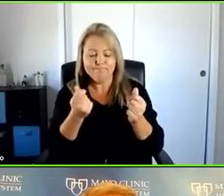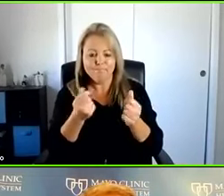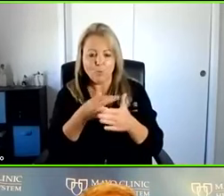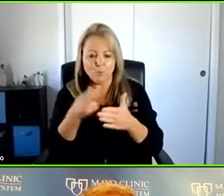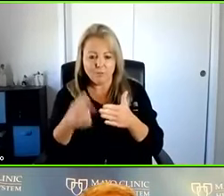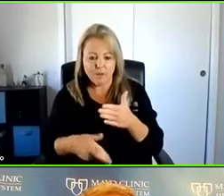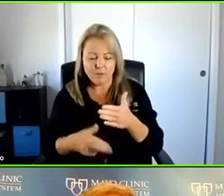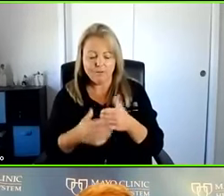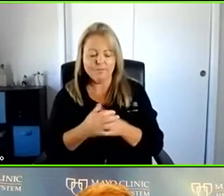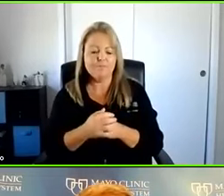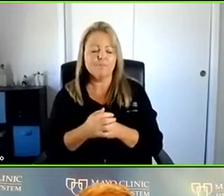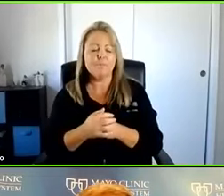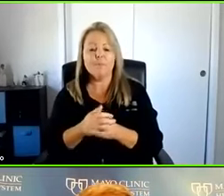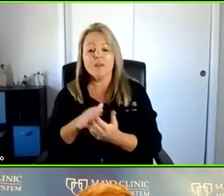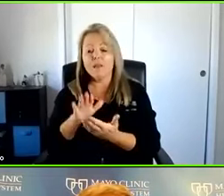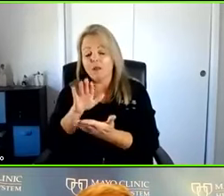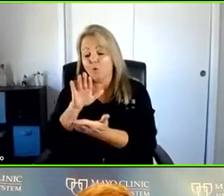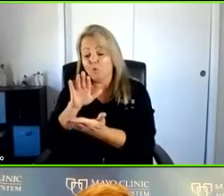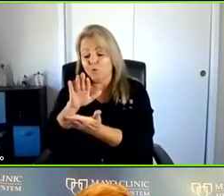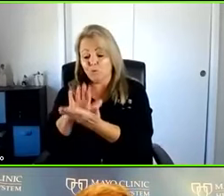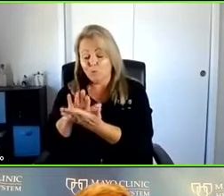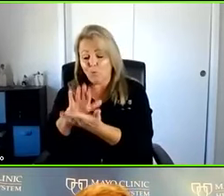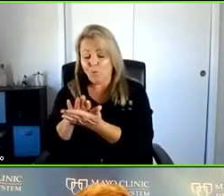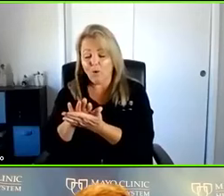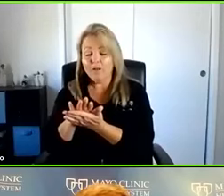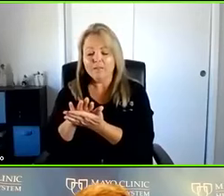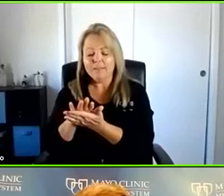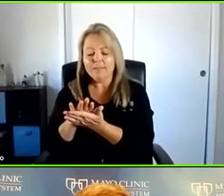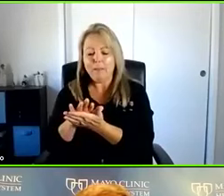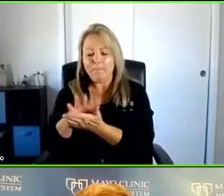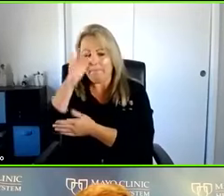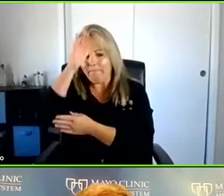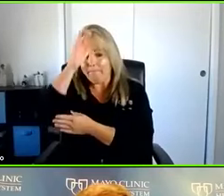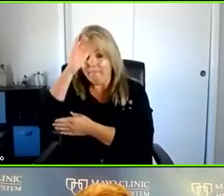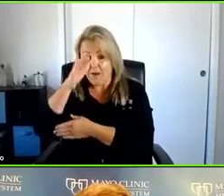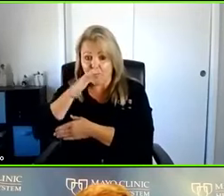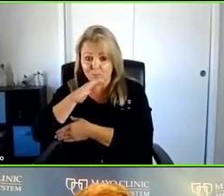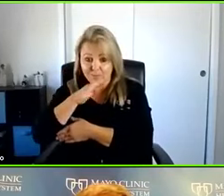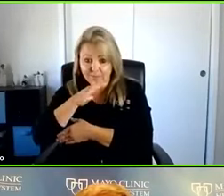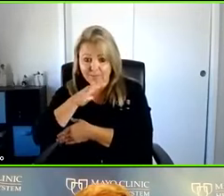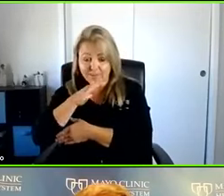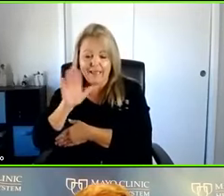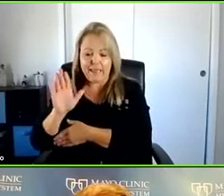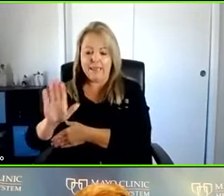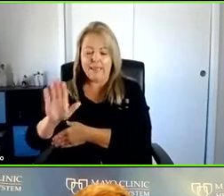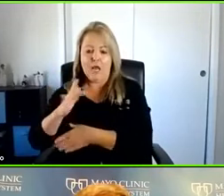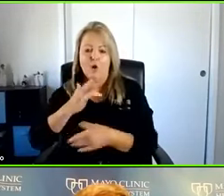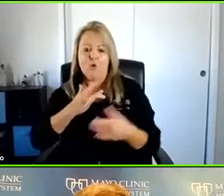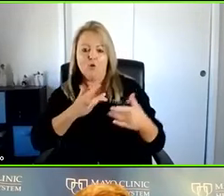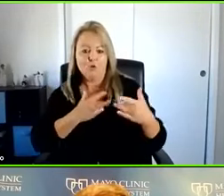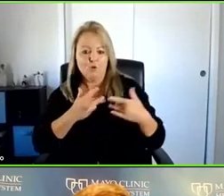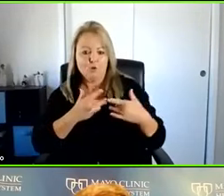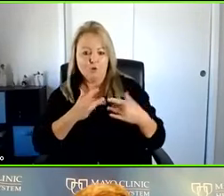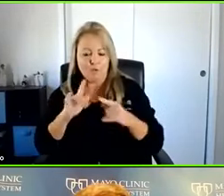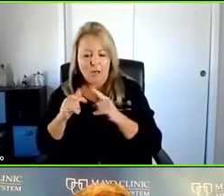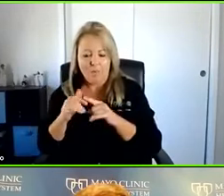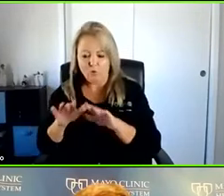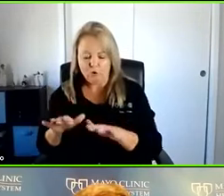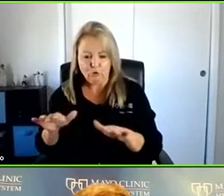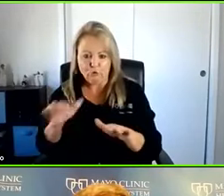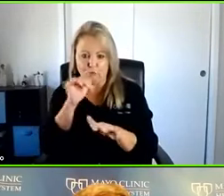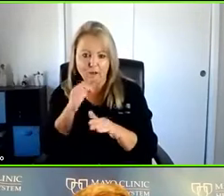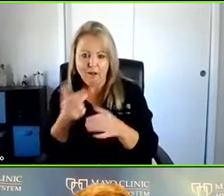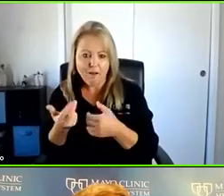Regarding schools, we've heard from a number of parents' concerns locally about children not being able to either participate